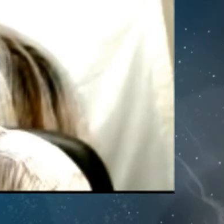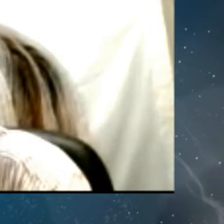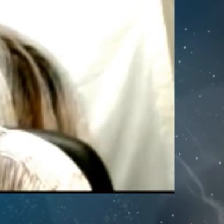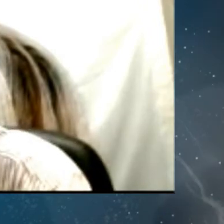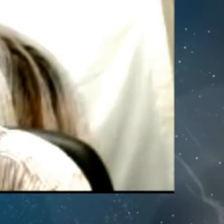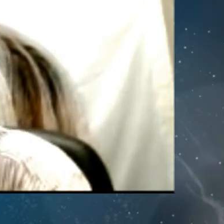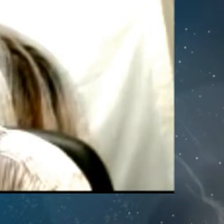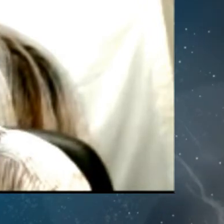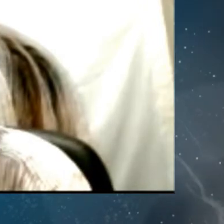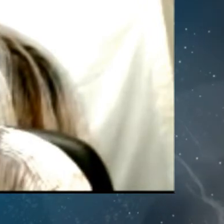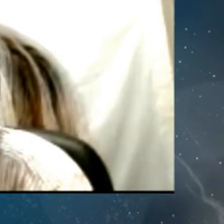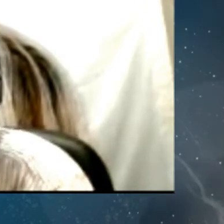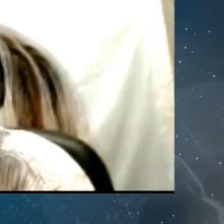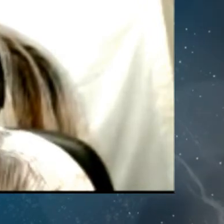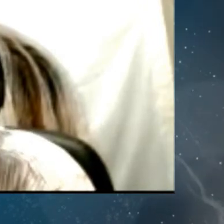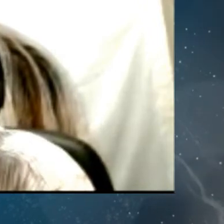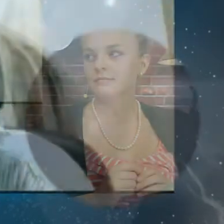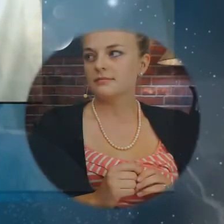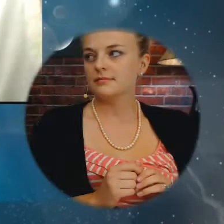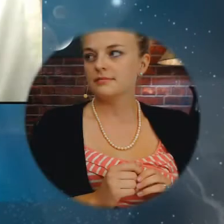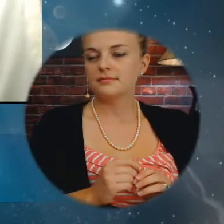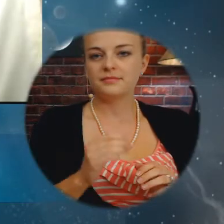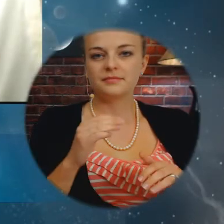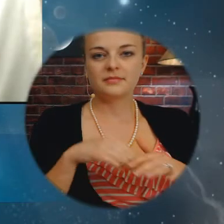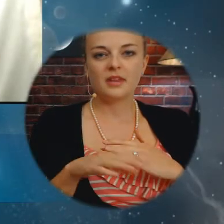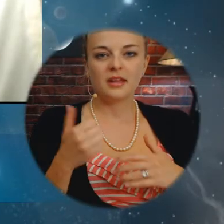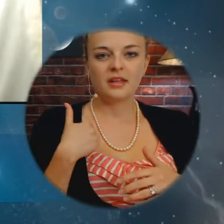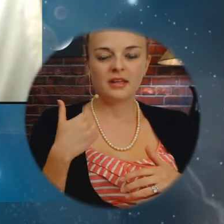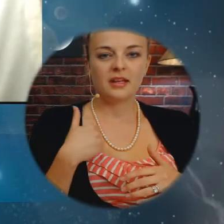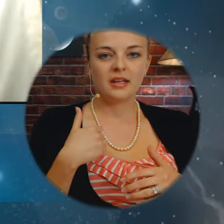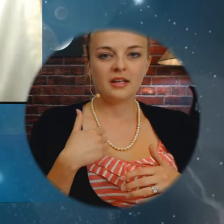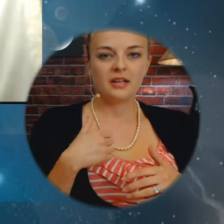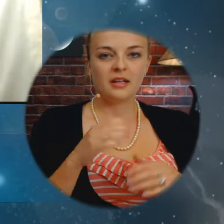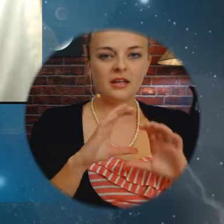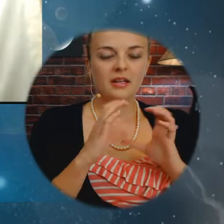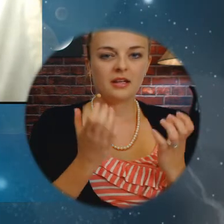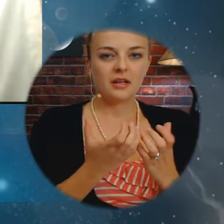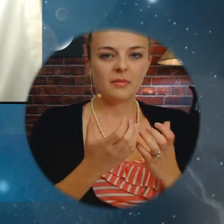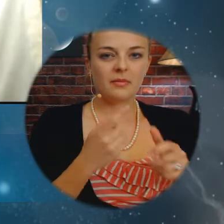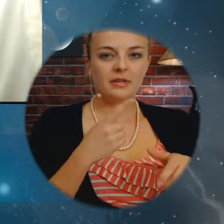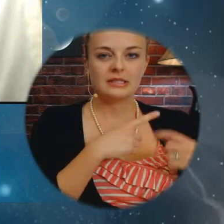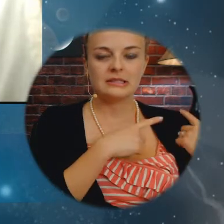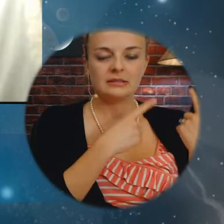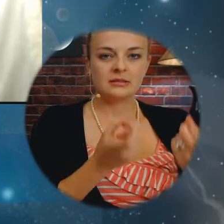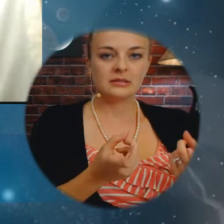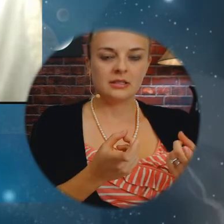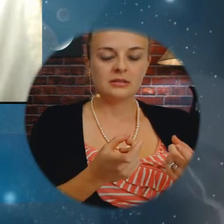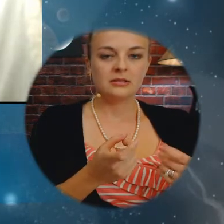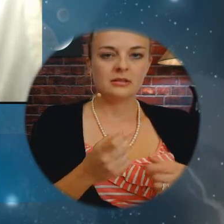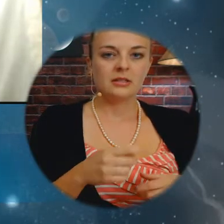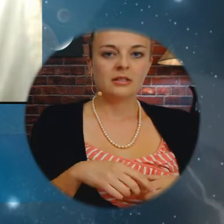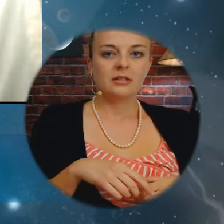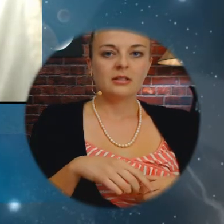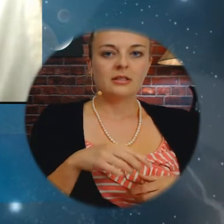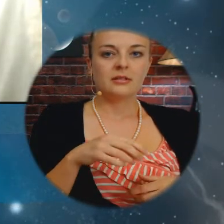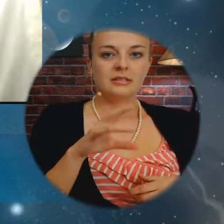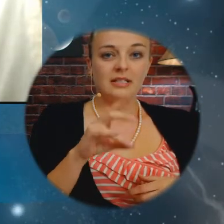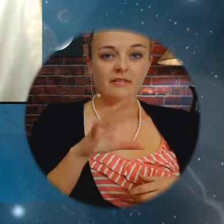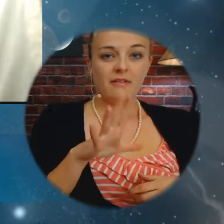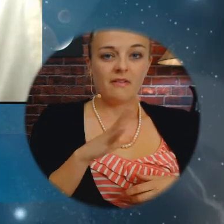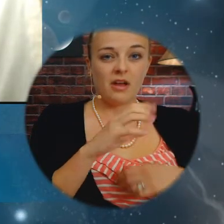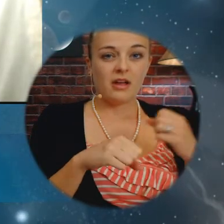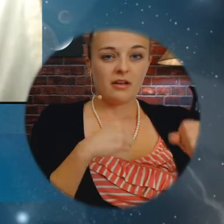of helping people all over Canada, the United States, around the world to hear better. We distribute